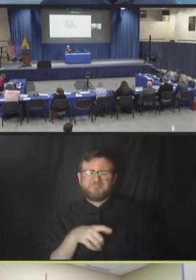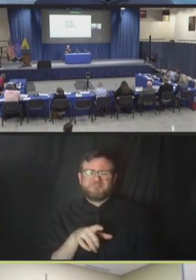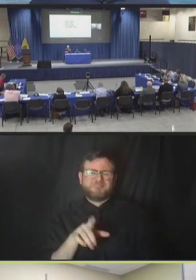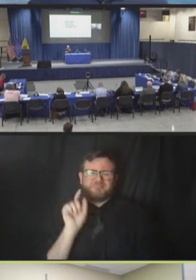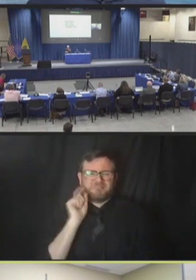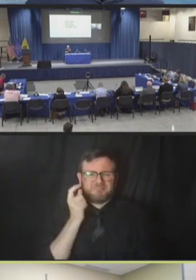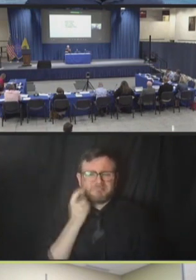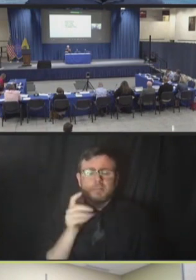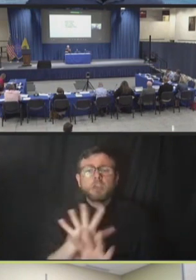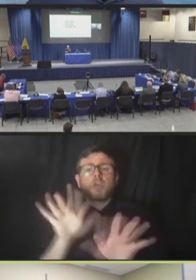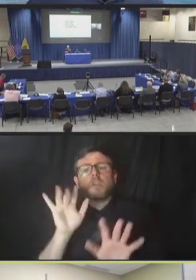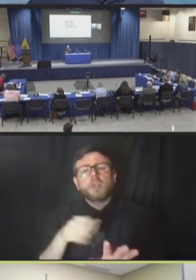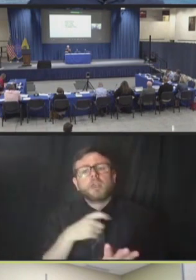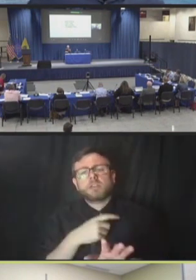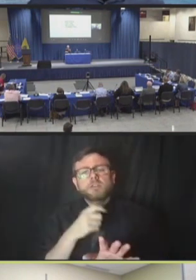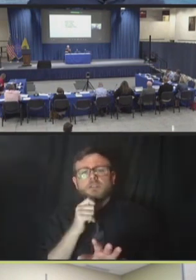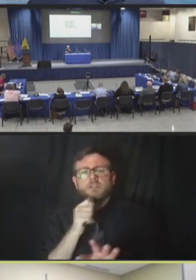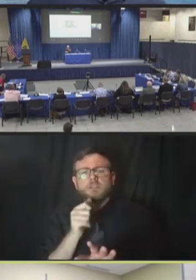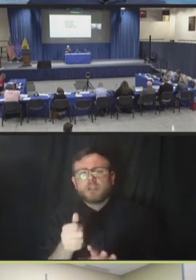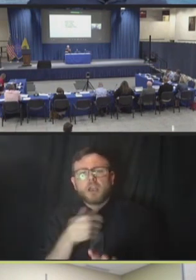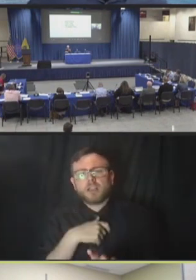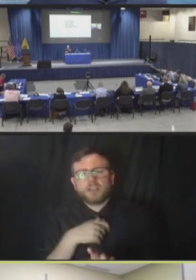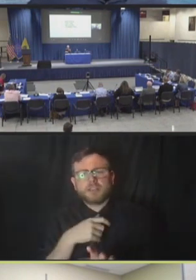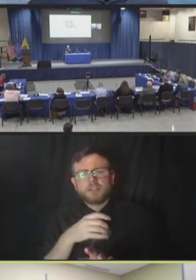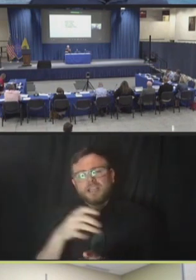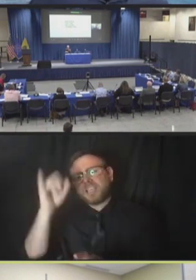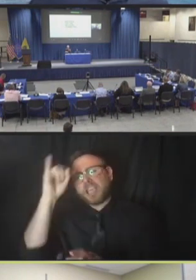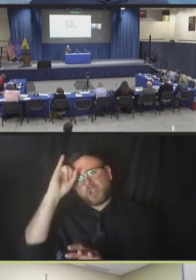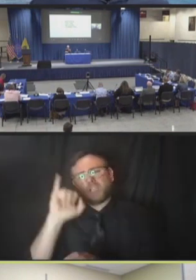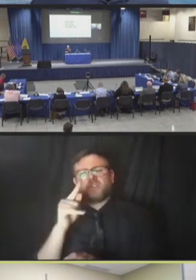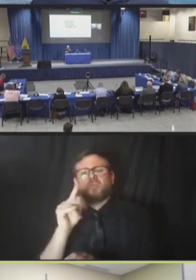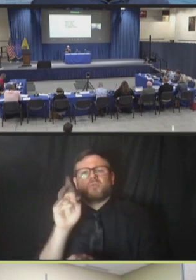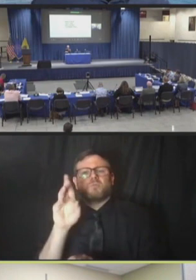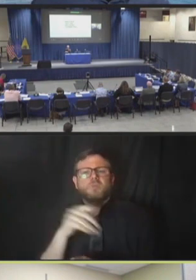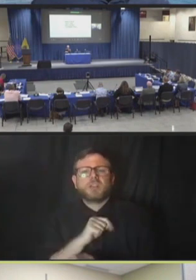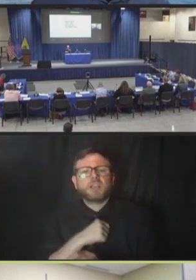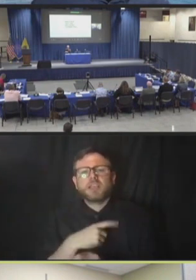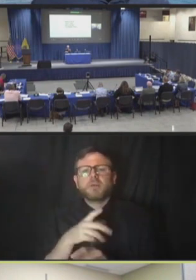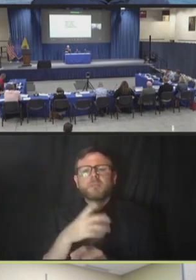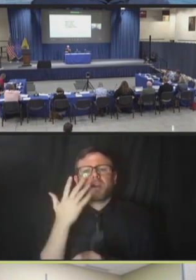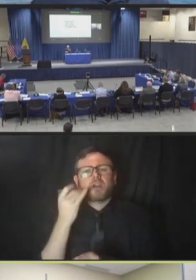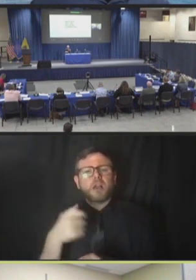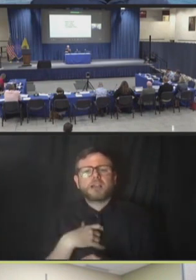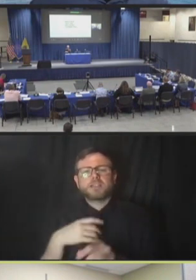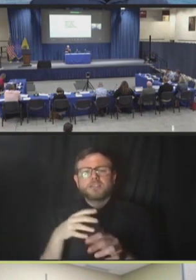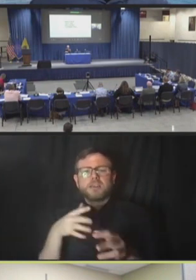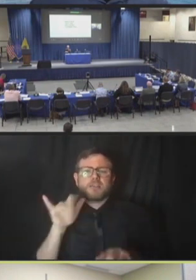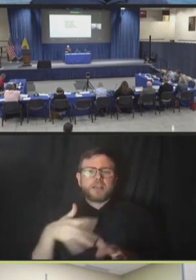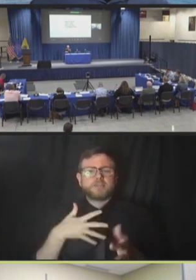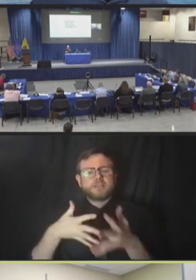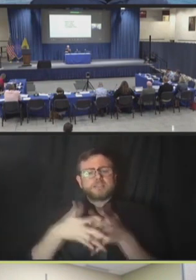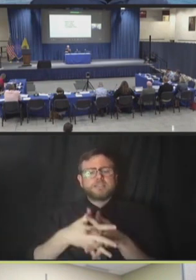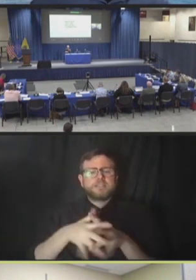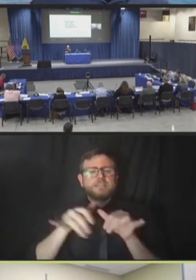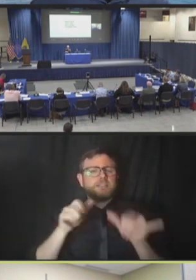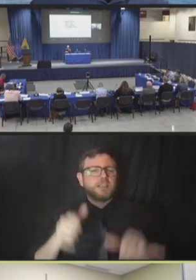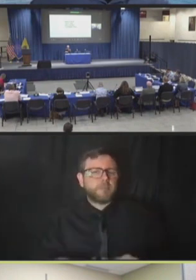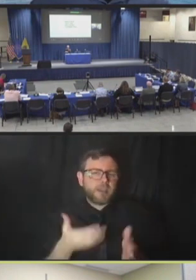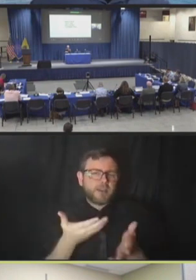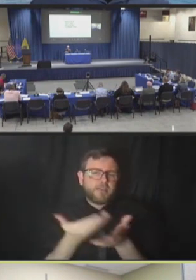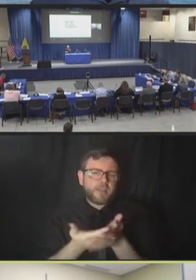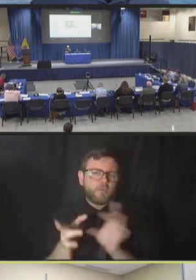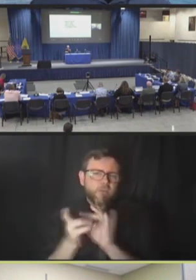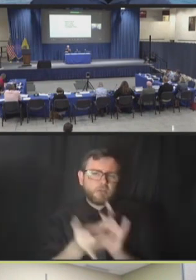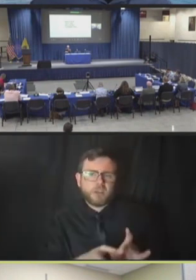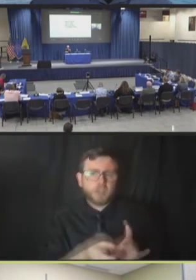economics, education, everything else. And so again, it's not that we need to treat people differently, but rather appreciate how